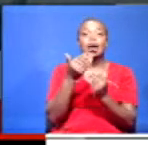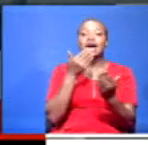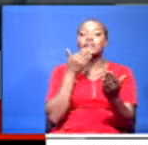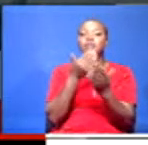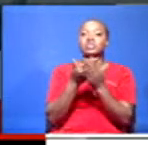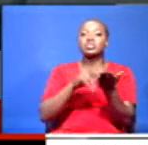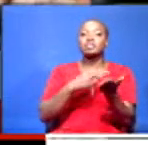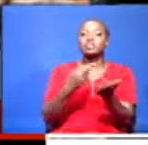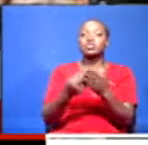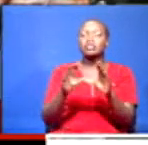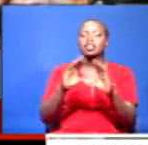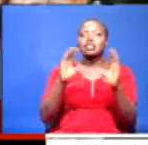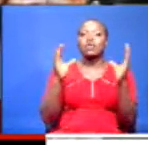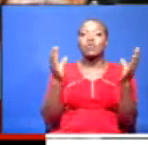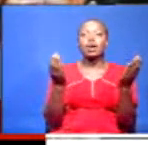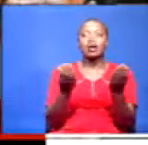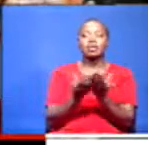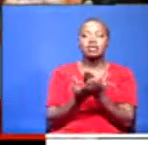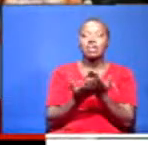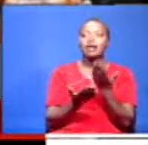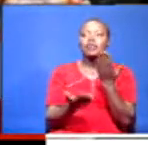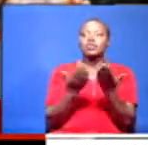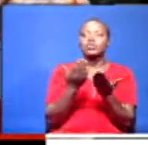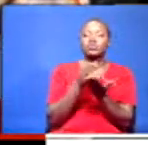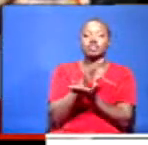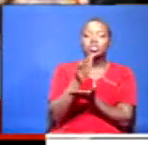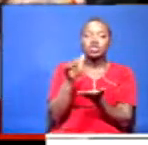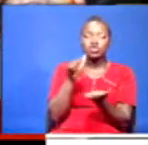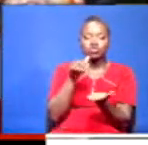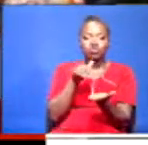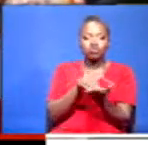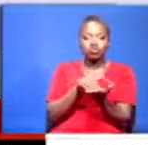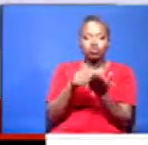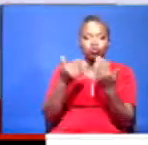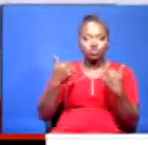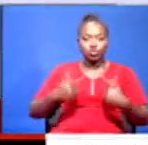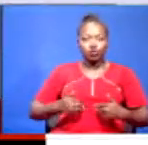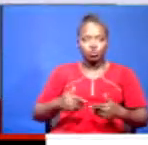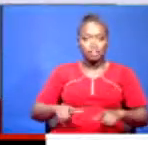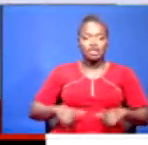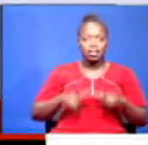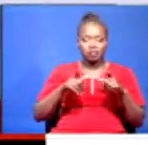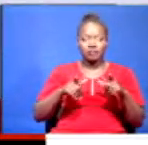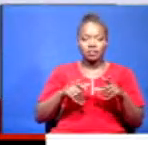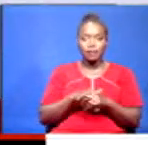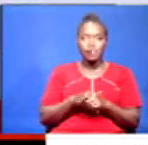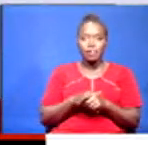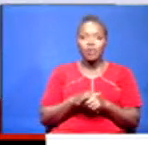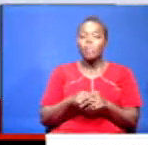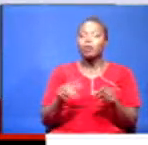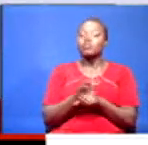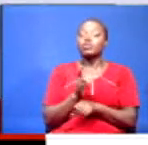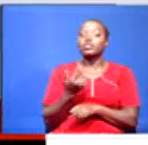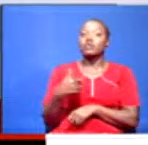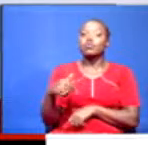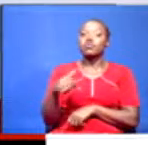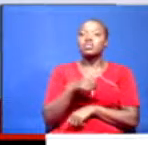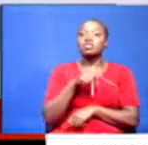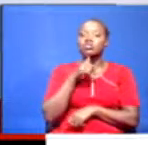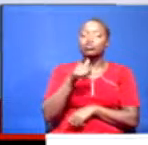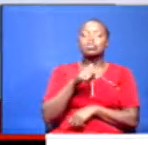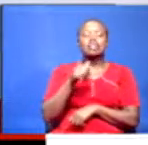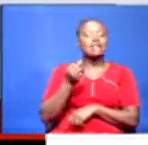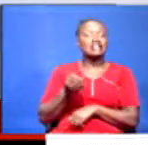resource in the world despite their centrality to human existence. Most of us do not comprehend just